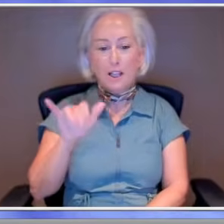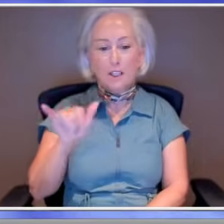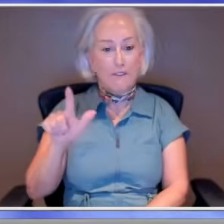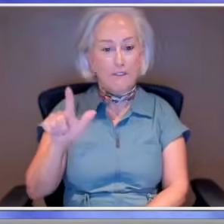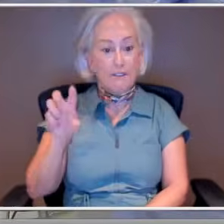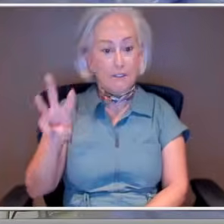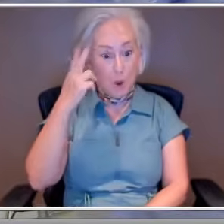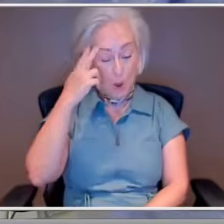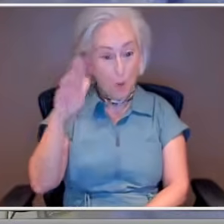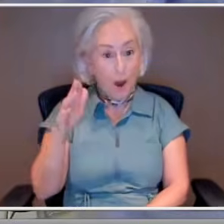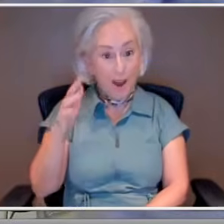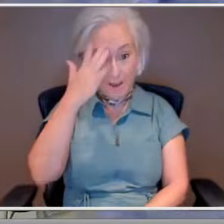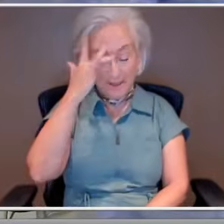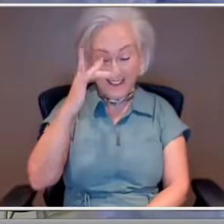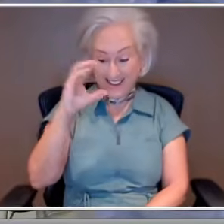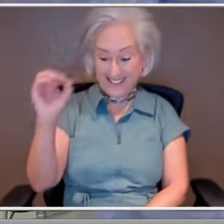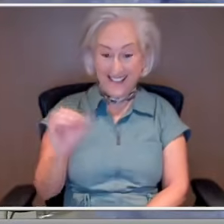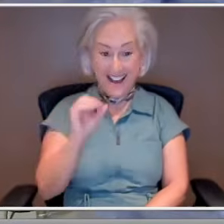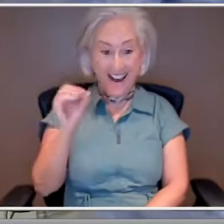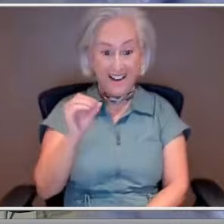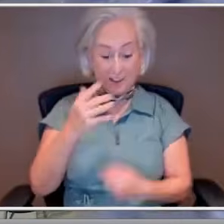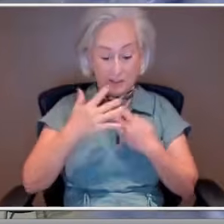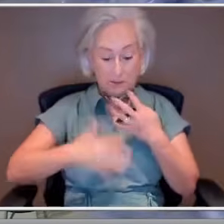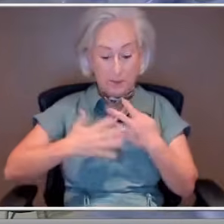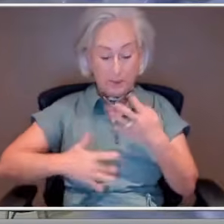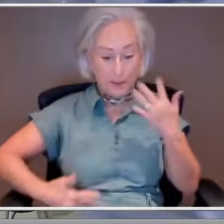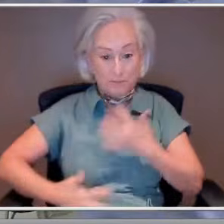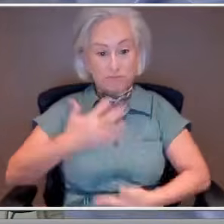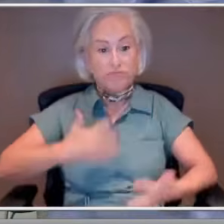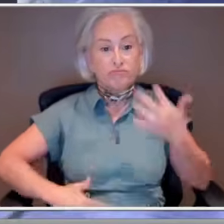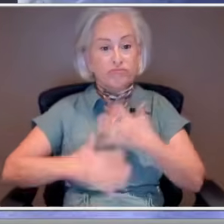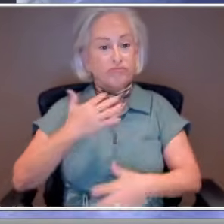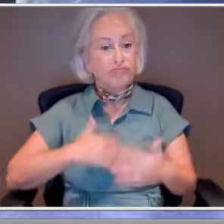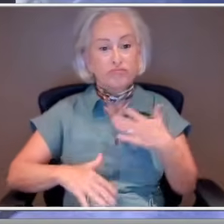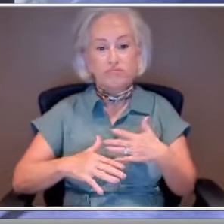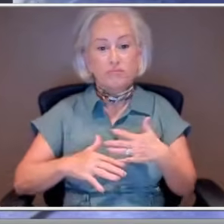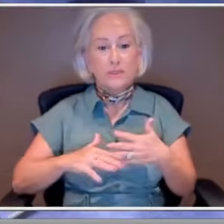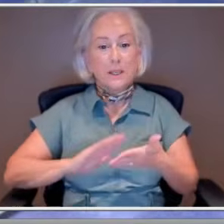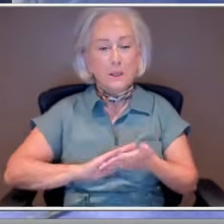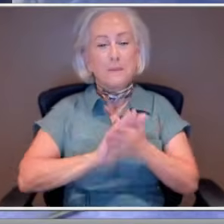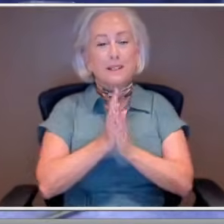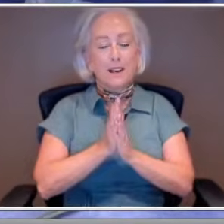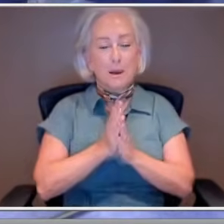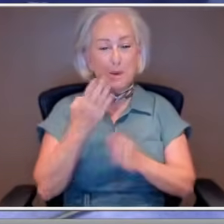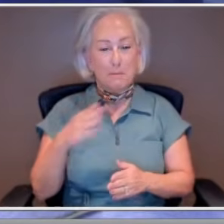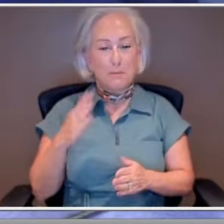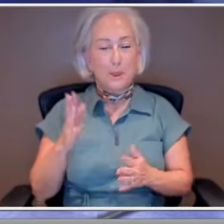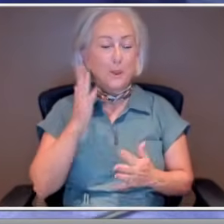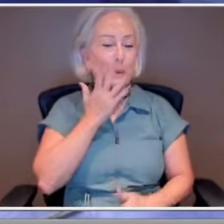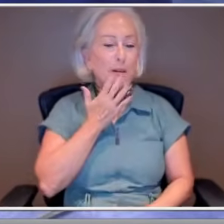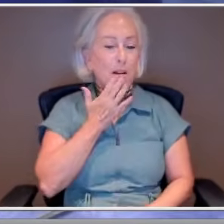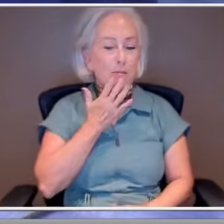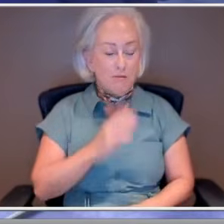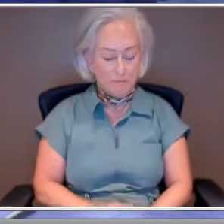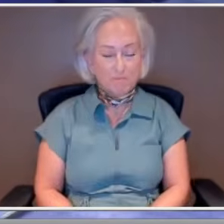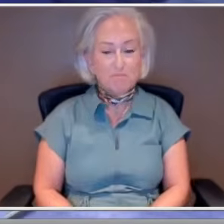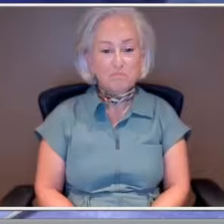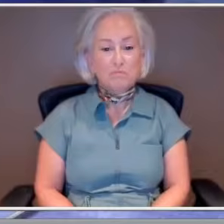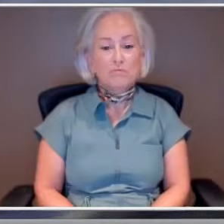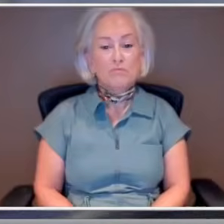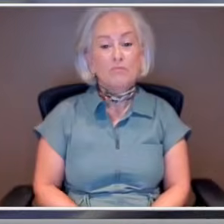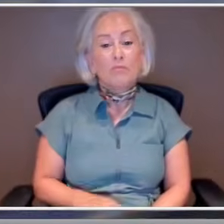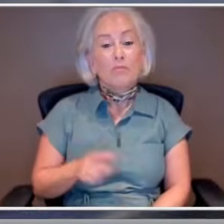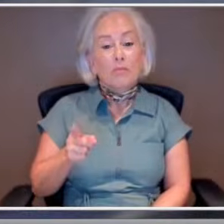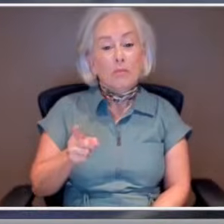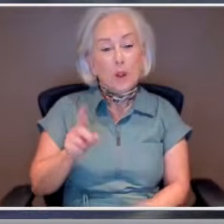look blue. Today there will be no cutting through his chest. Watch as the doctors work side by side with the rest of their